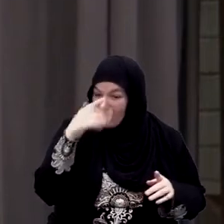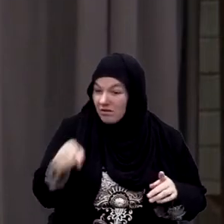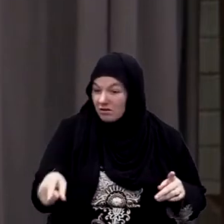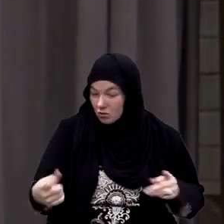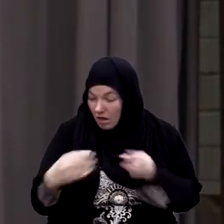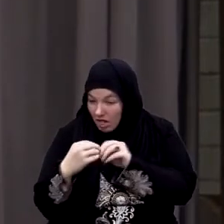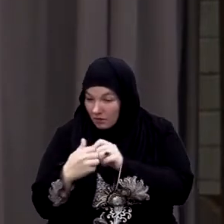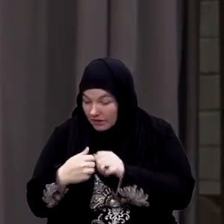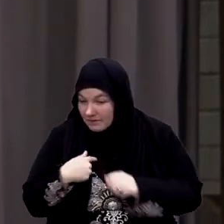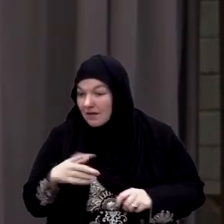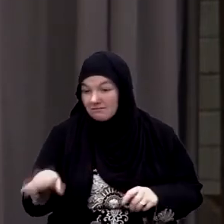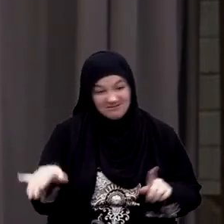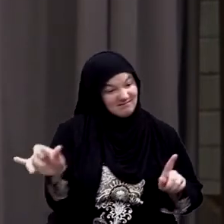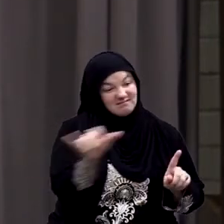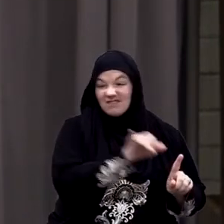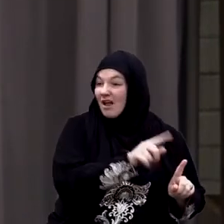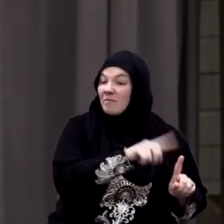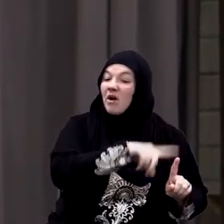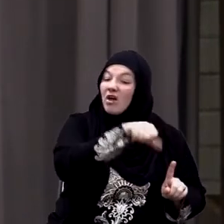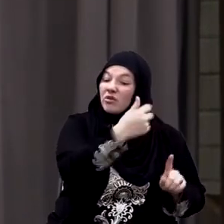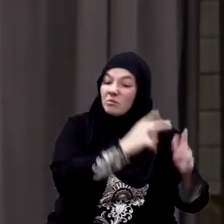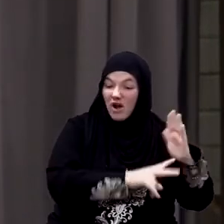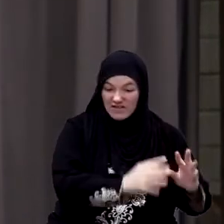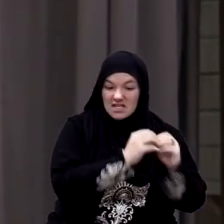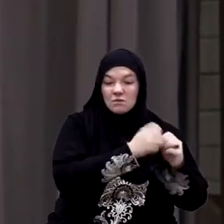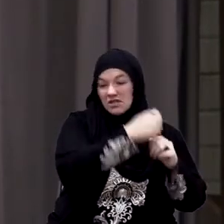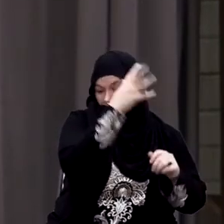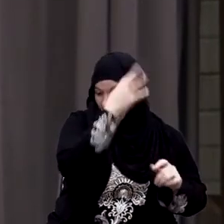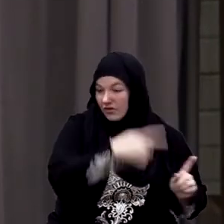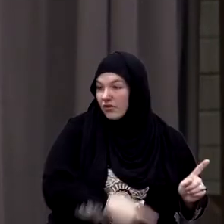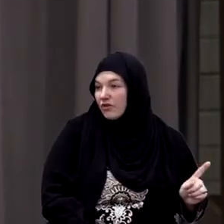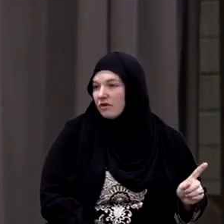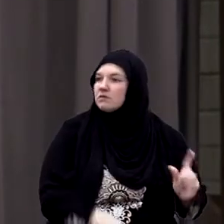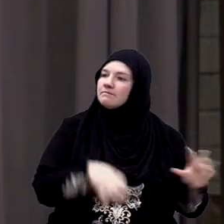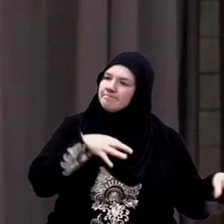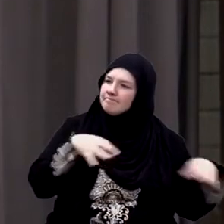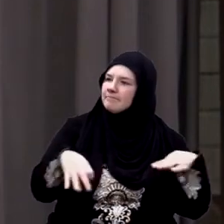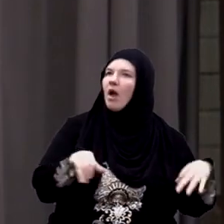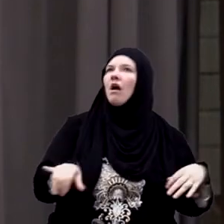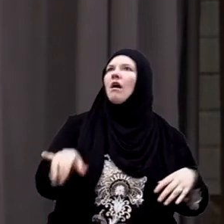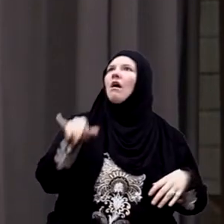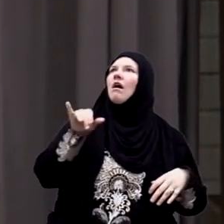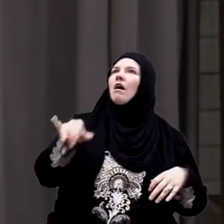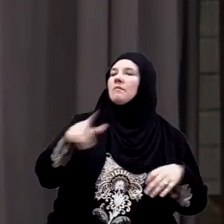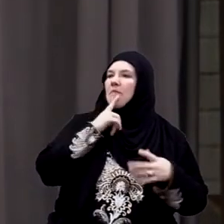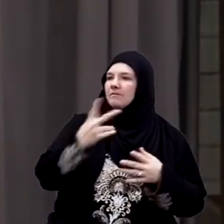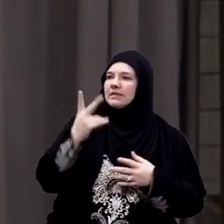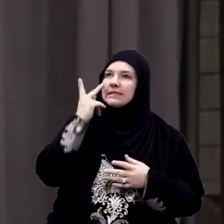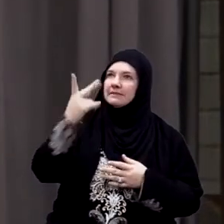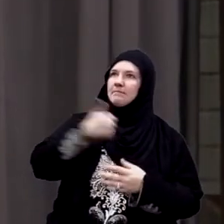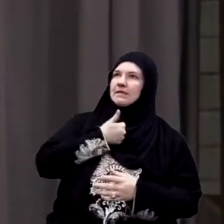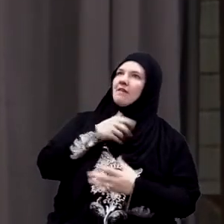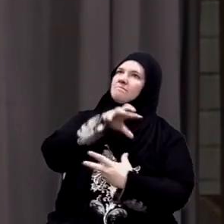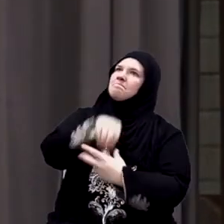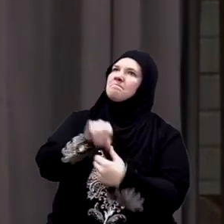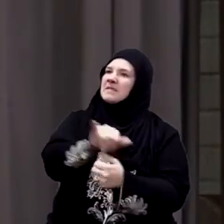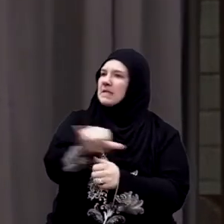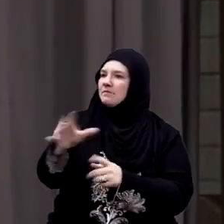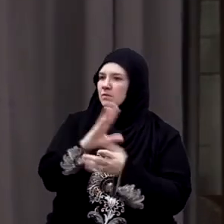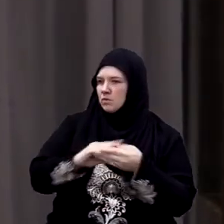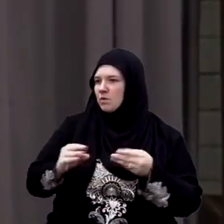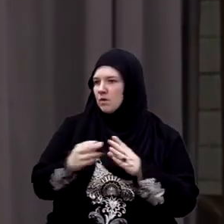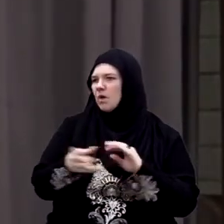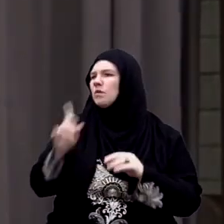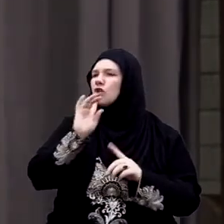of those great companions and those great generations. Inshallah, if Allah gives us life next time, we'll talk about some of those